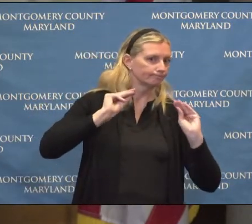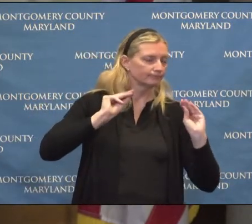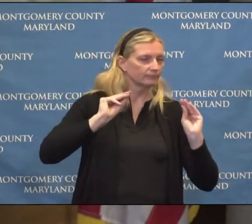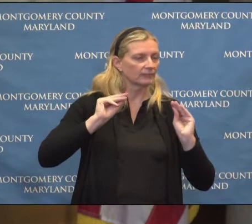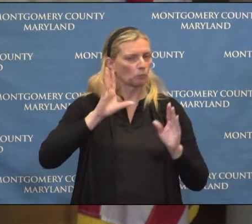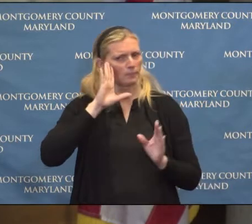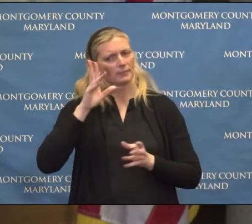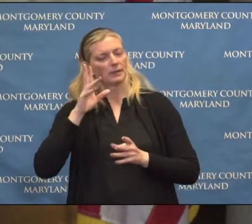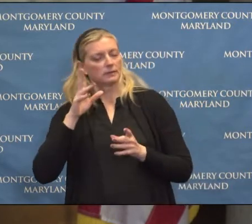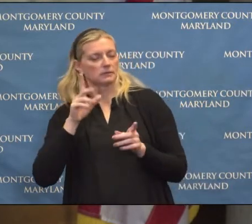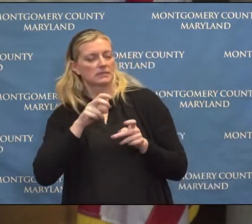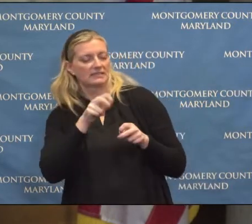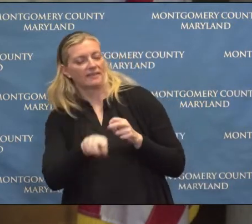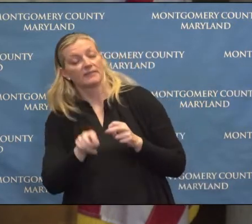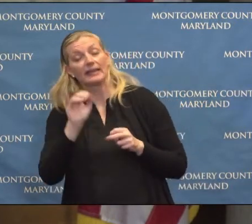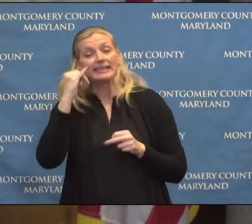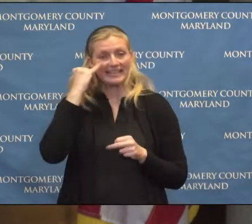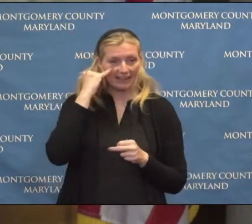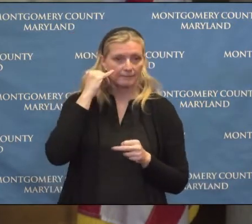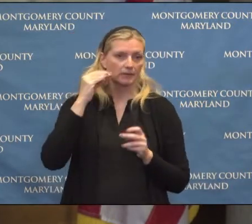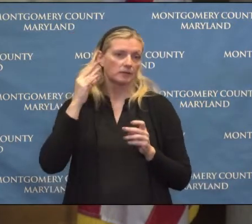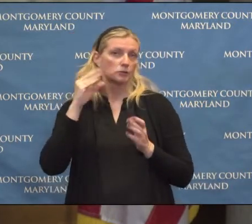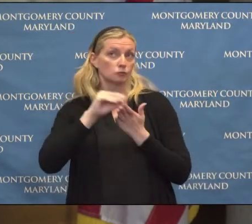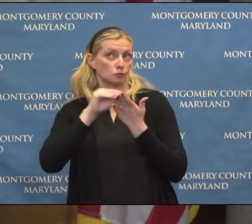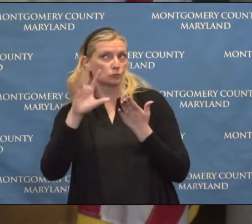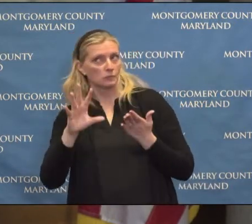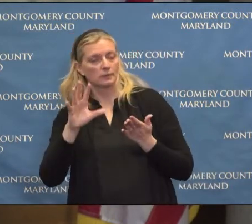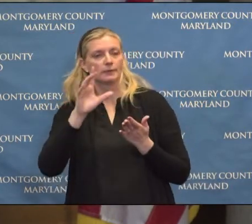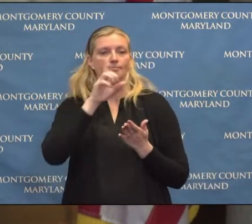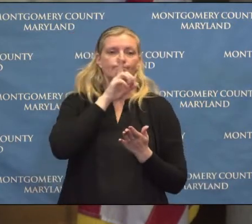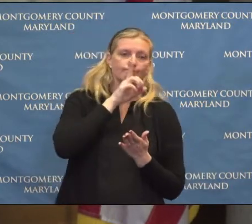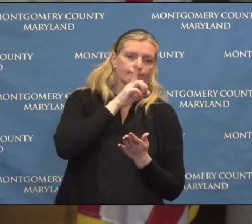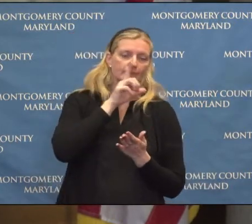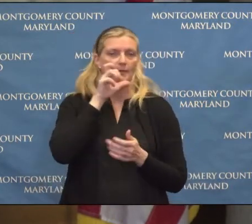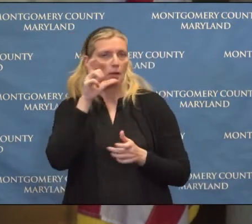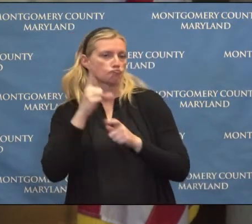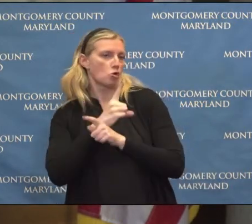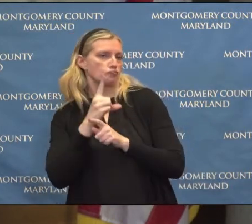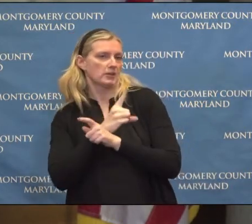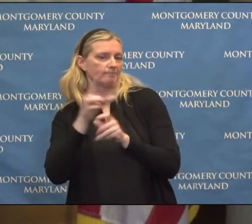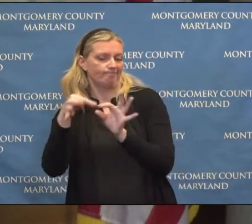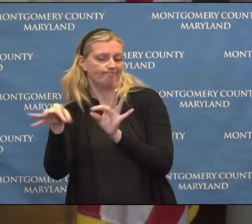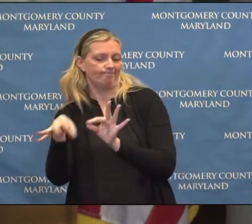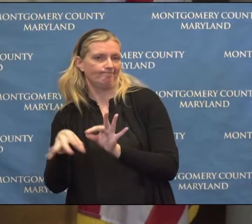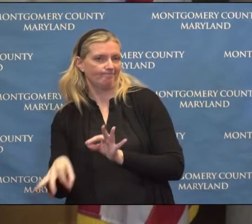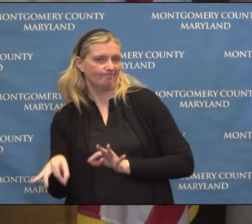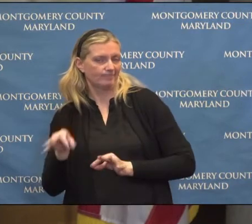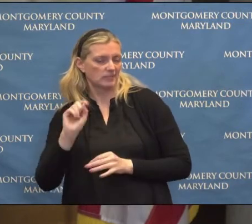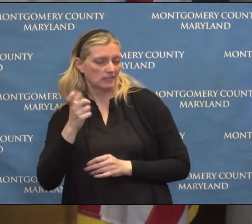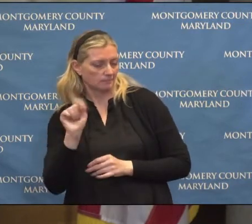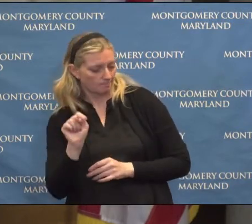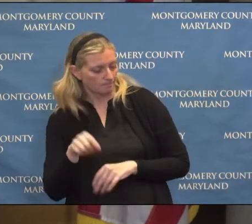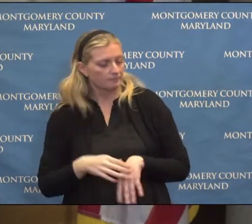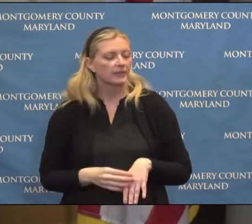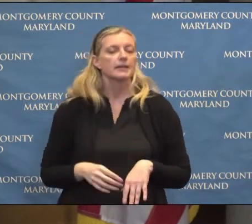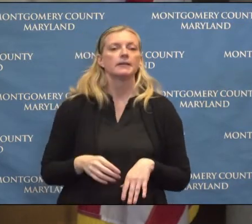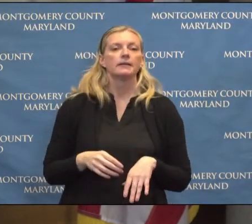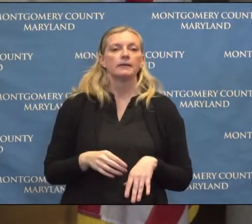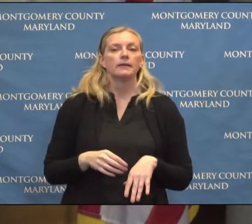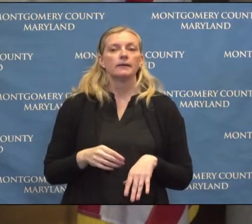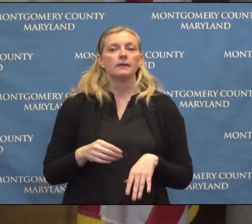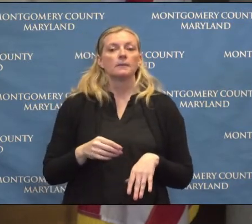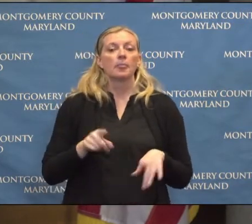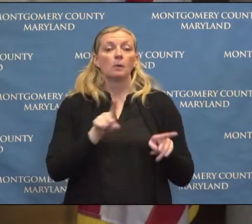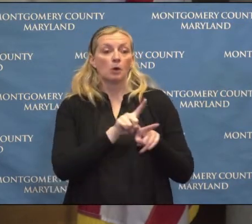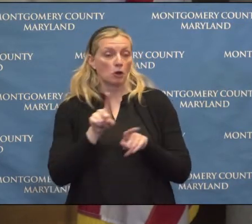difficult if students act in an unkind or inappropriate manner toward one another. And we've also really pushed on Zoom